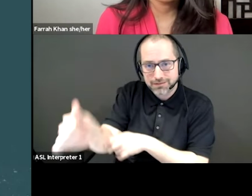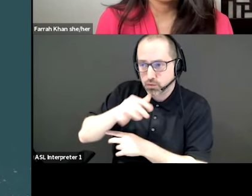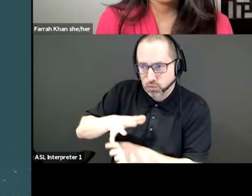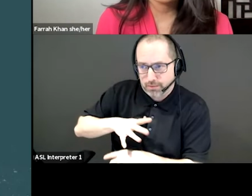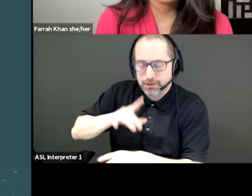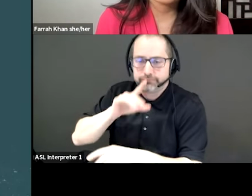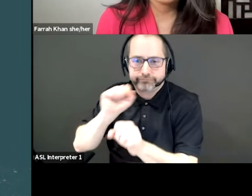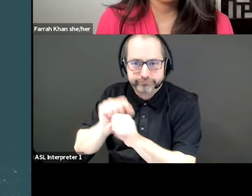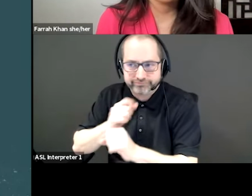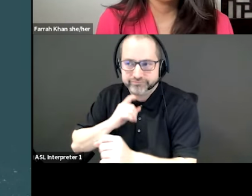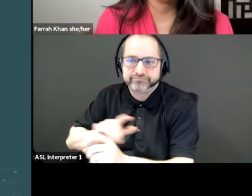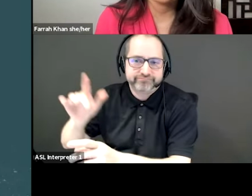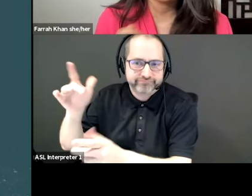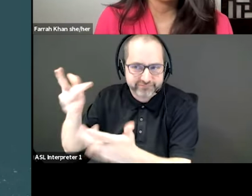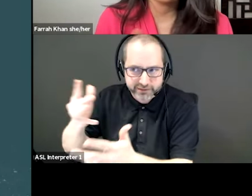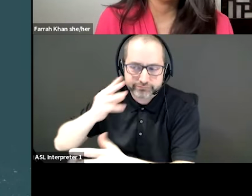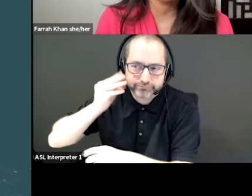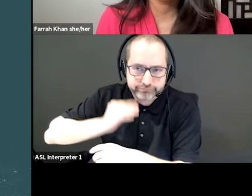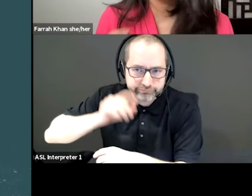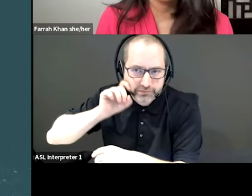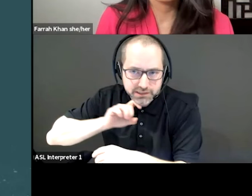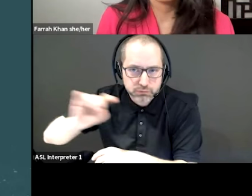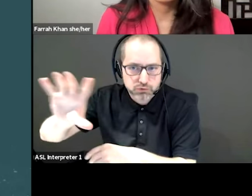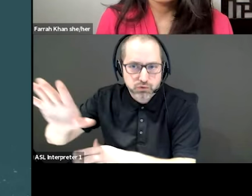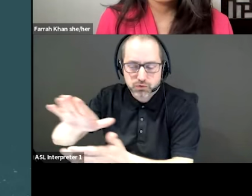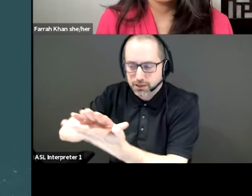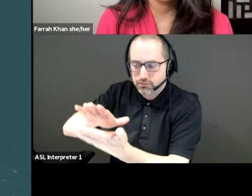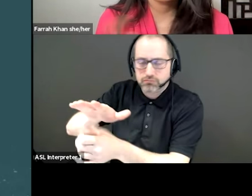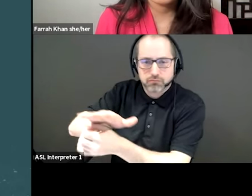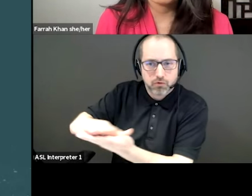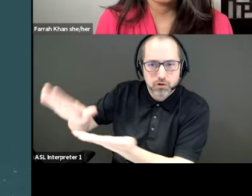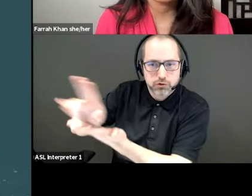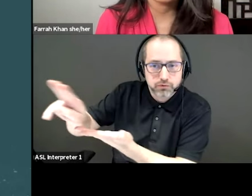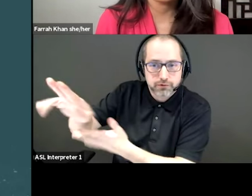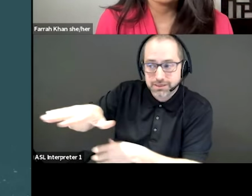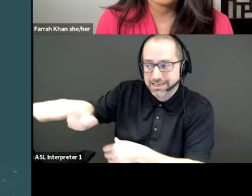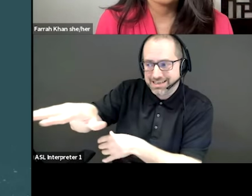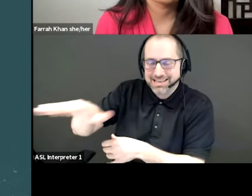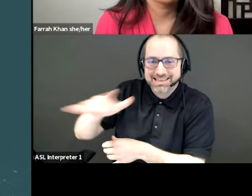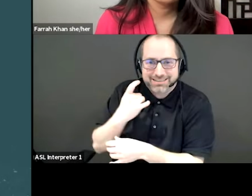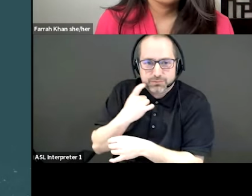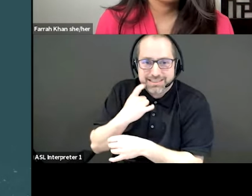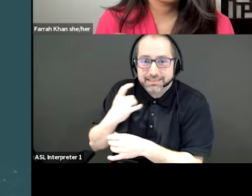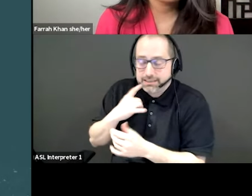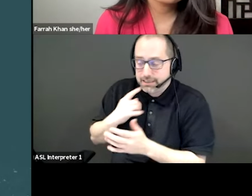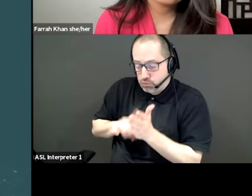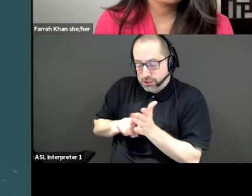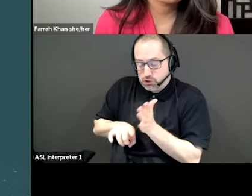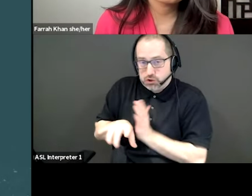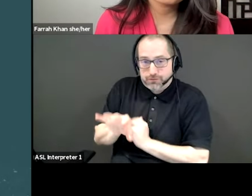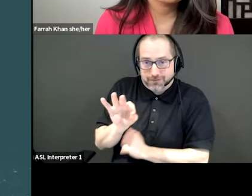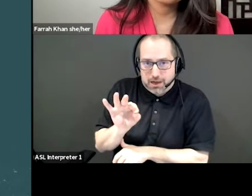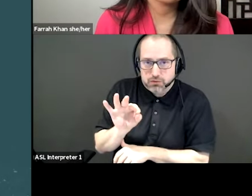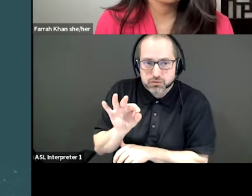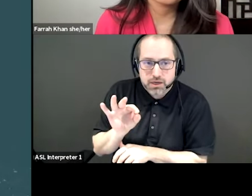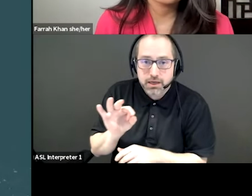in post-secondary setting during the previous year was a research study that just came out just recently. And what they also found